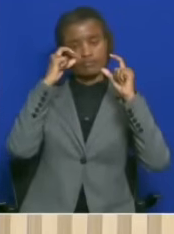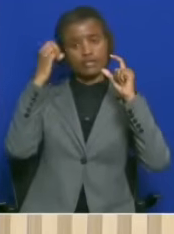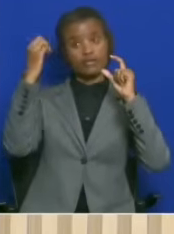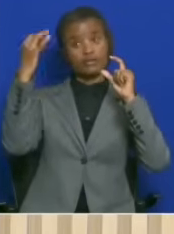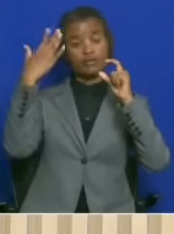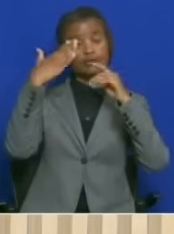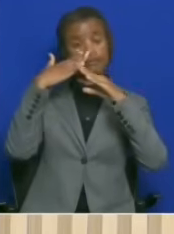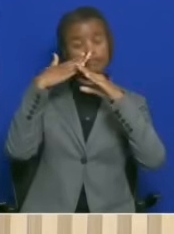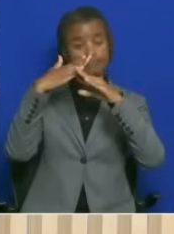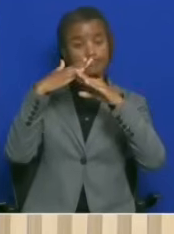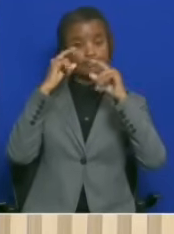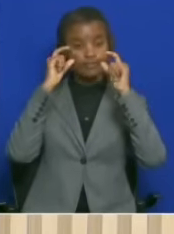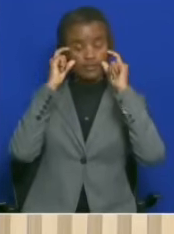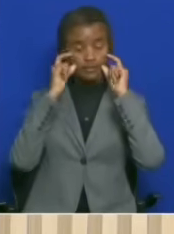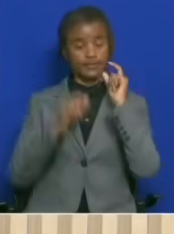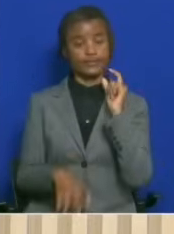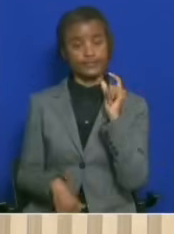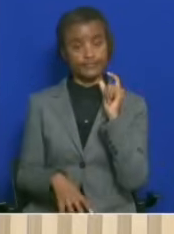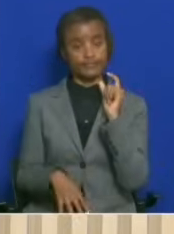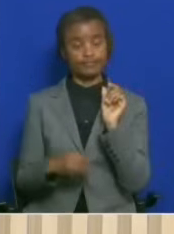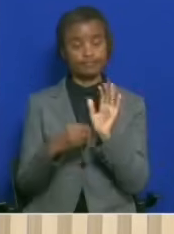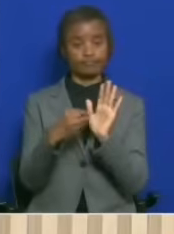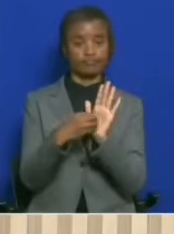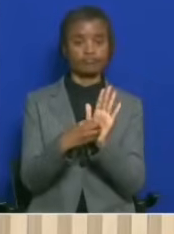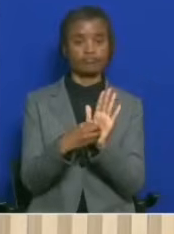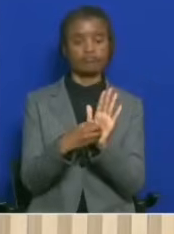Some might interpret that as cool.